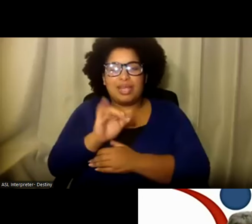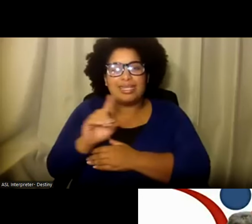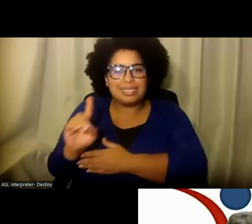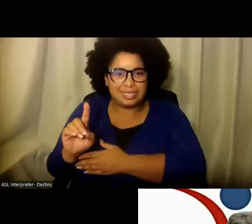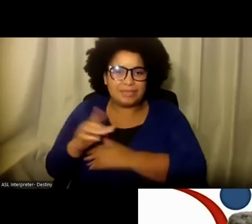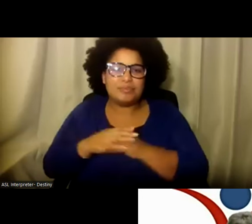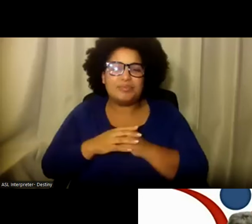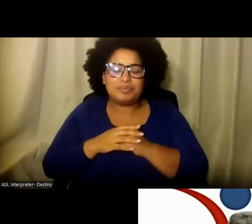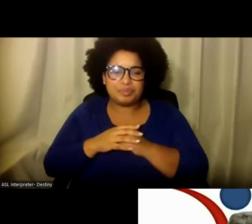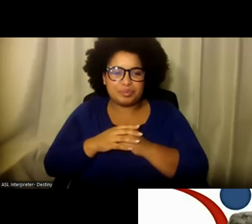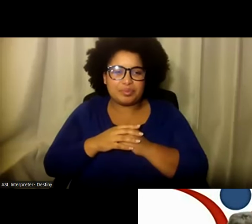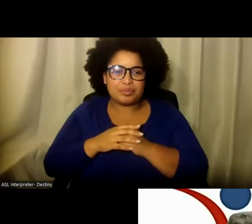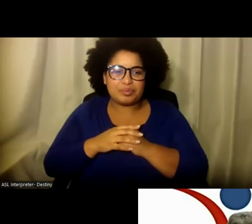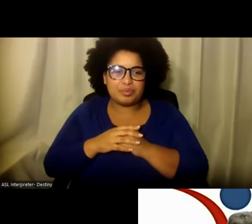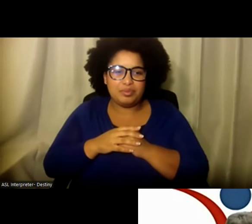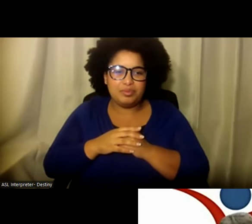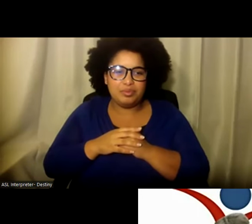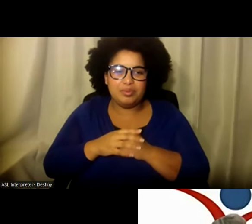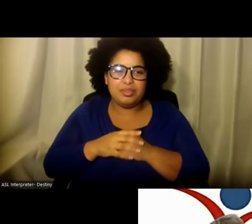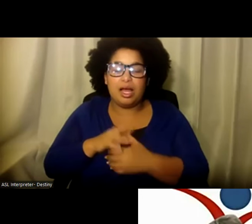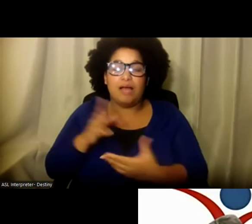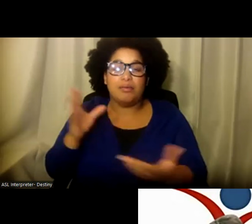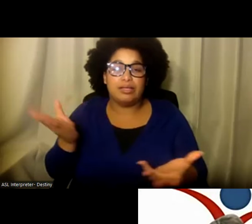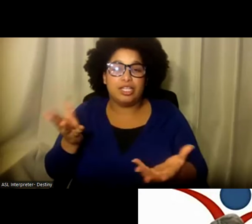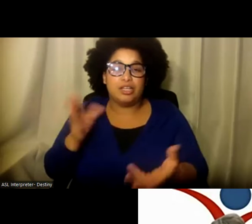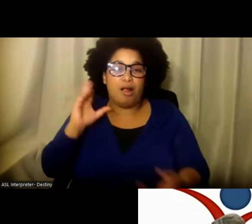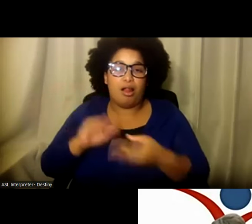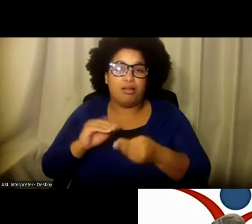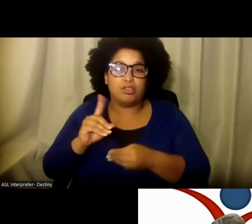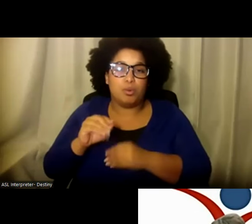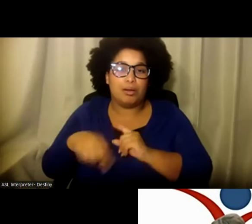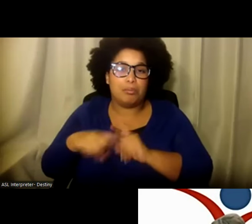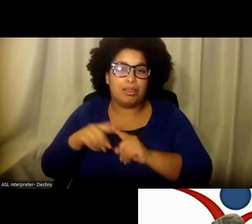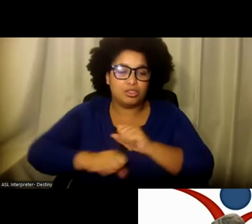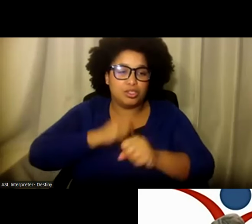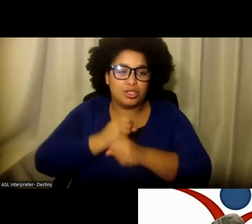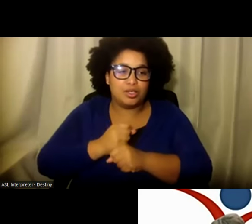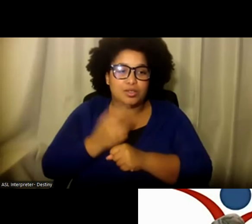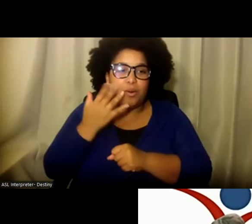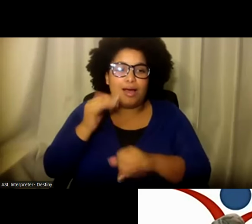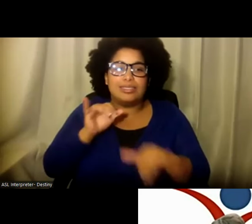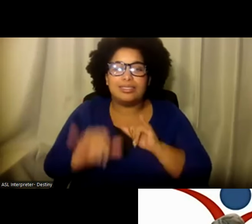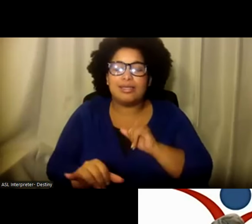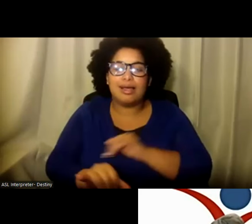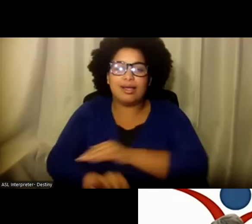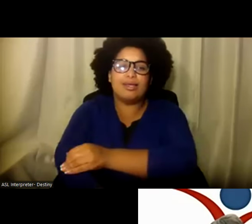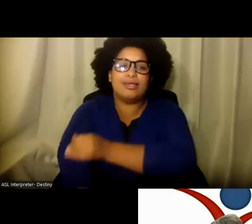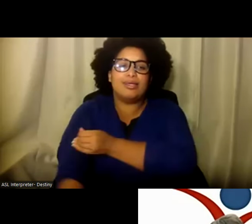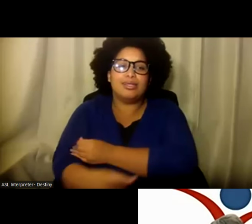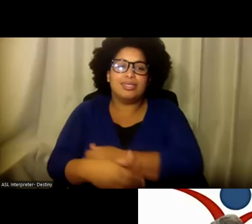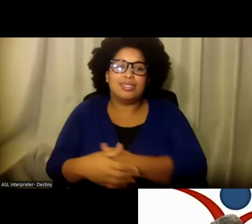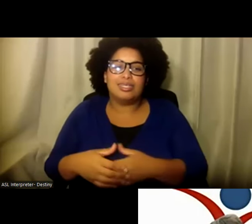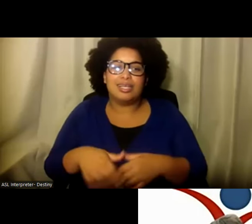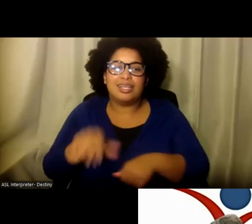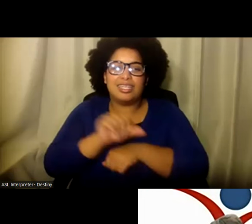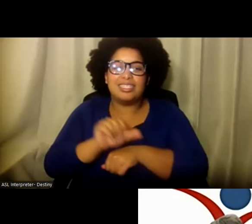developmental disabilities. I've been here for 20 plus years. What holds me here is doing all the things I get